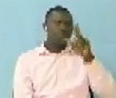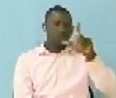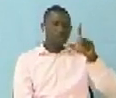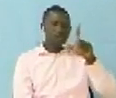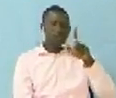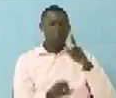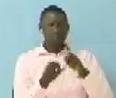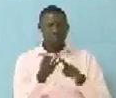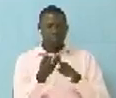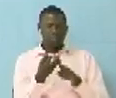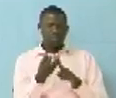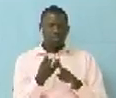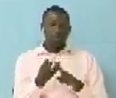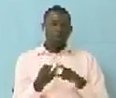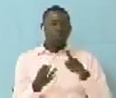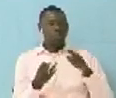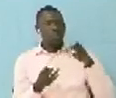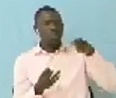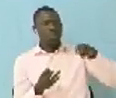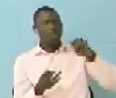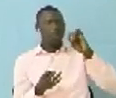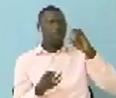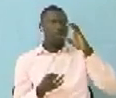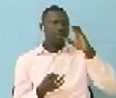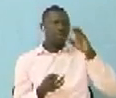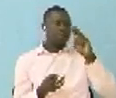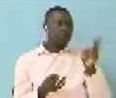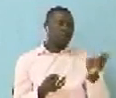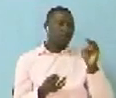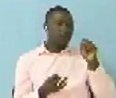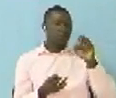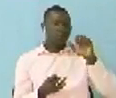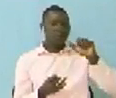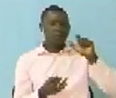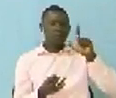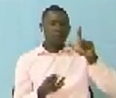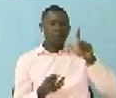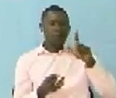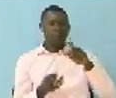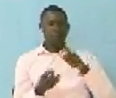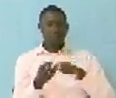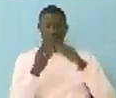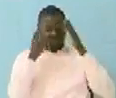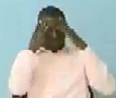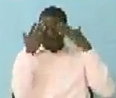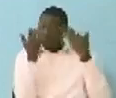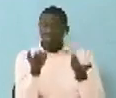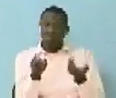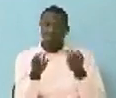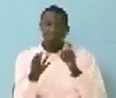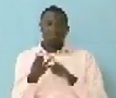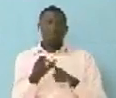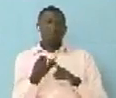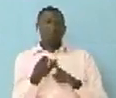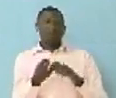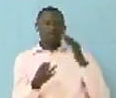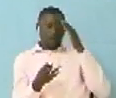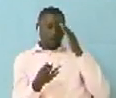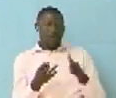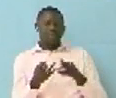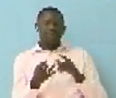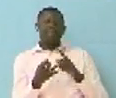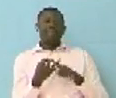Michael Correa. I've told you I don't know Michael Correa. Michael Correa. Thank you.